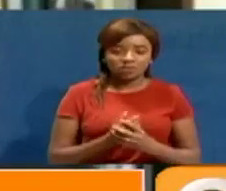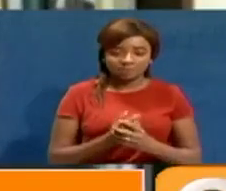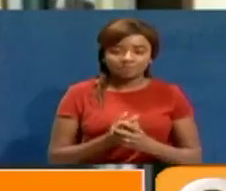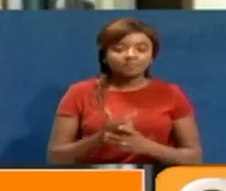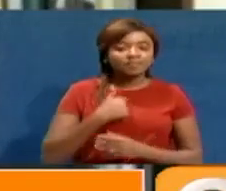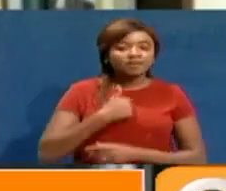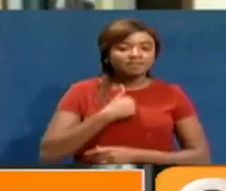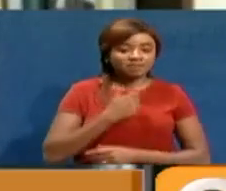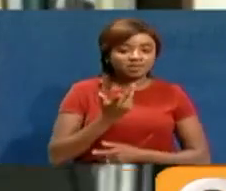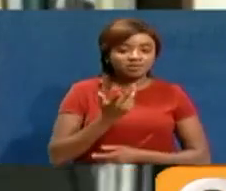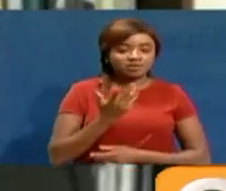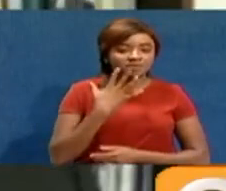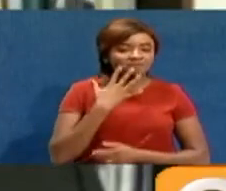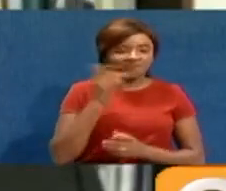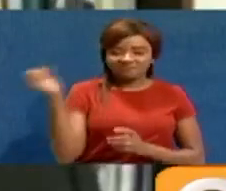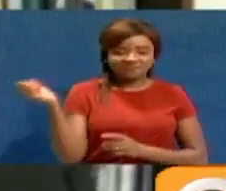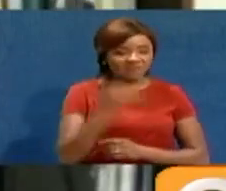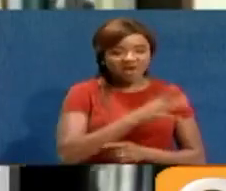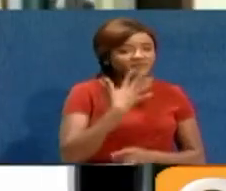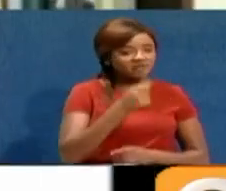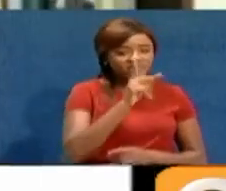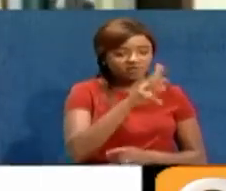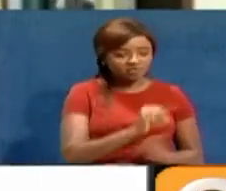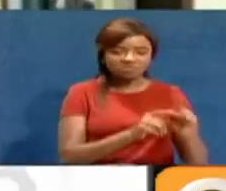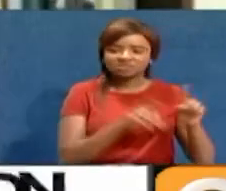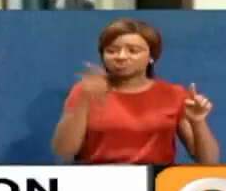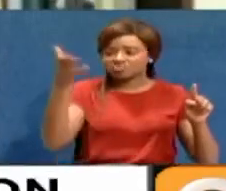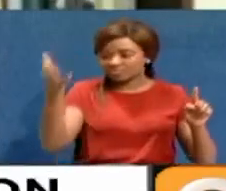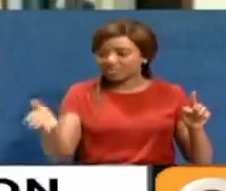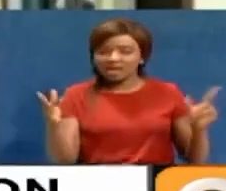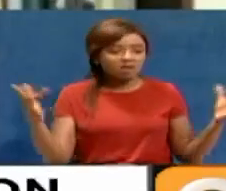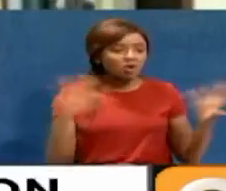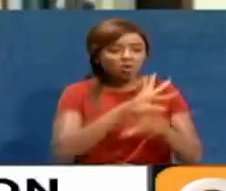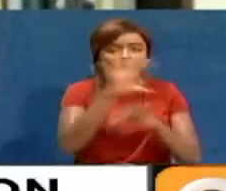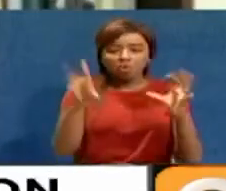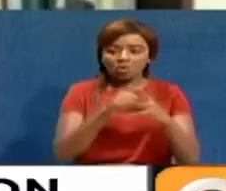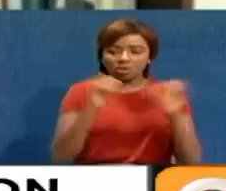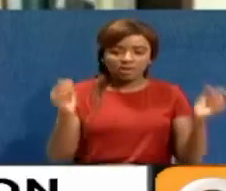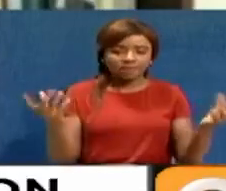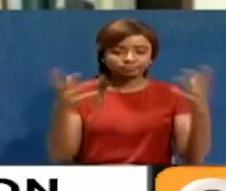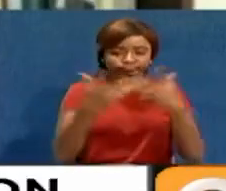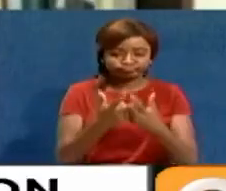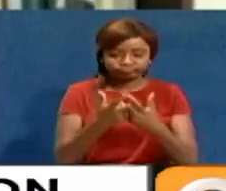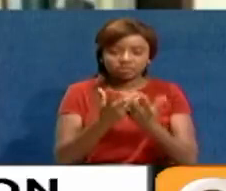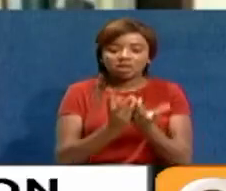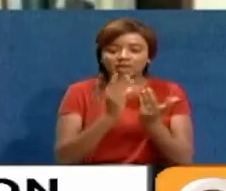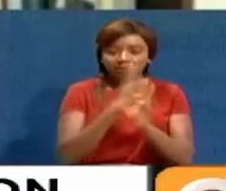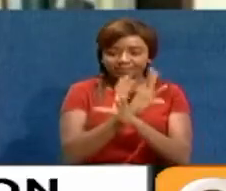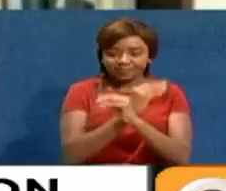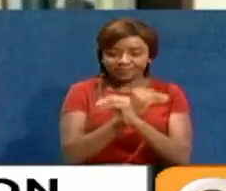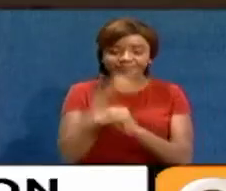am 500 kilometers away from you. You are there, everybody can participate, and this is